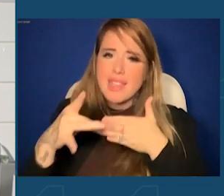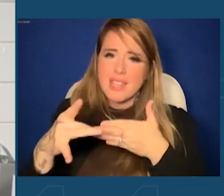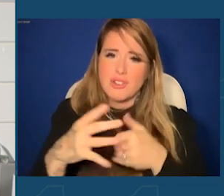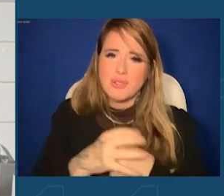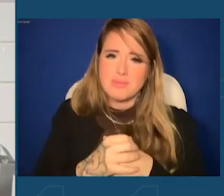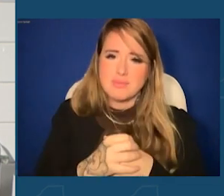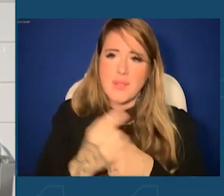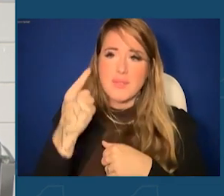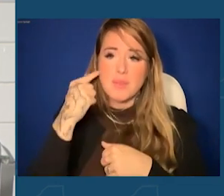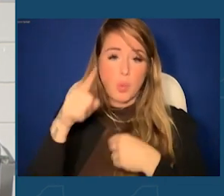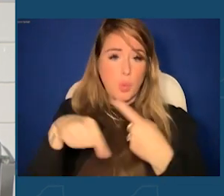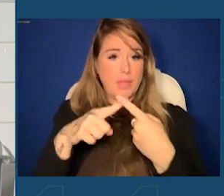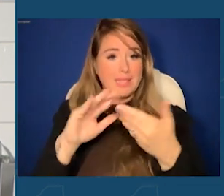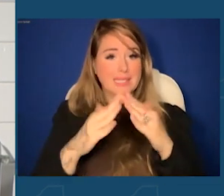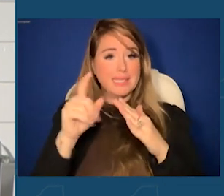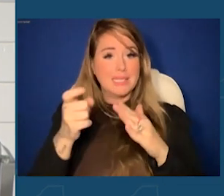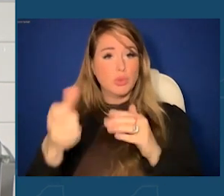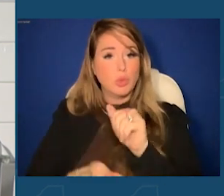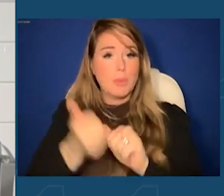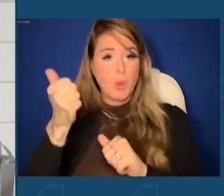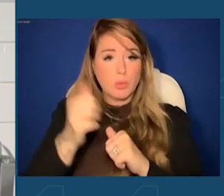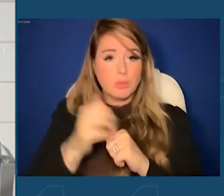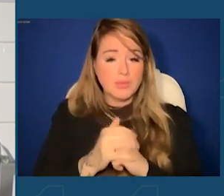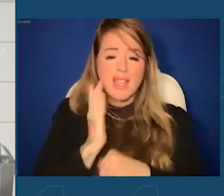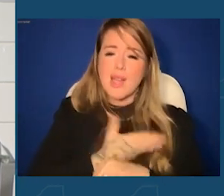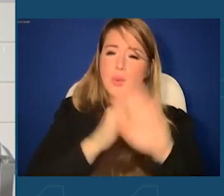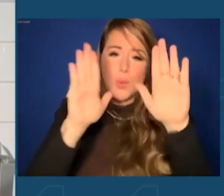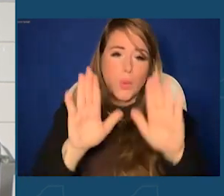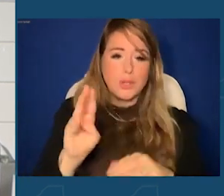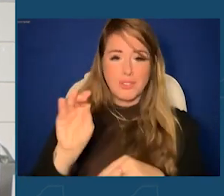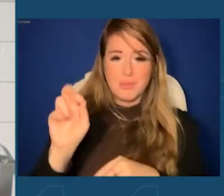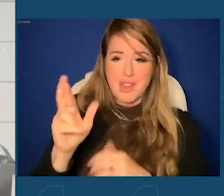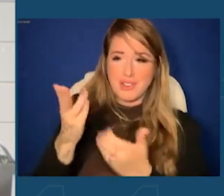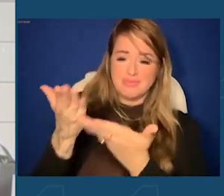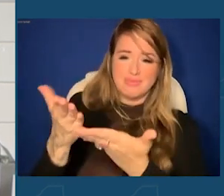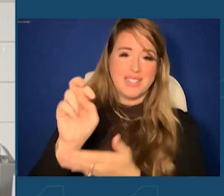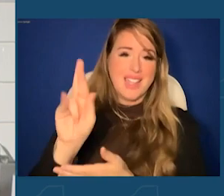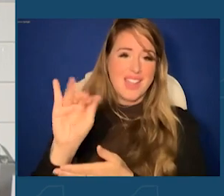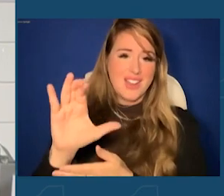the city needed you most. Our great mayor, Mayor Eric Adams.